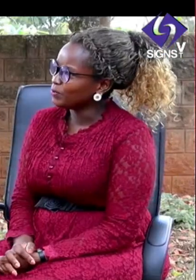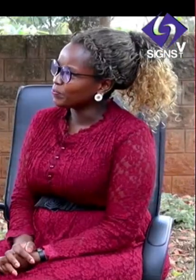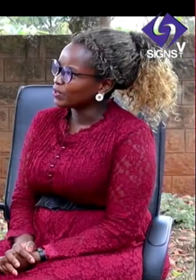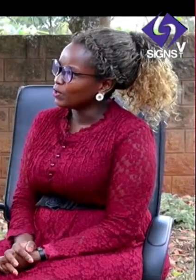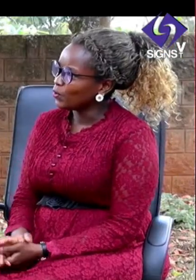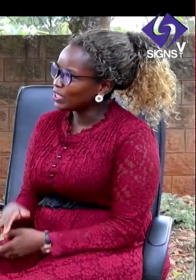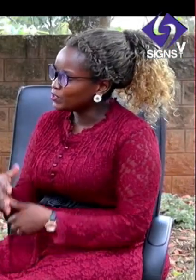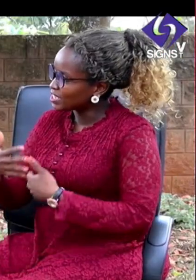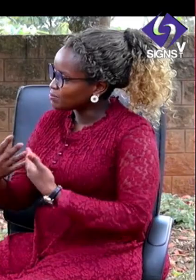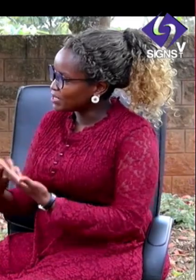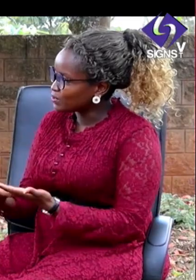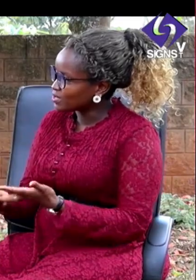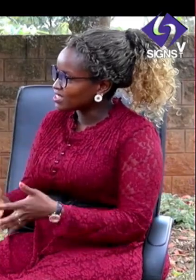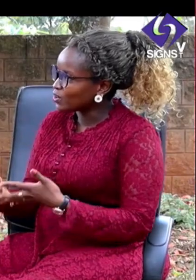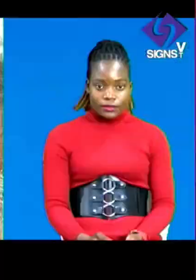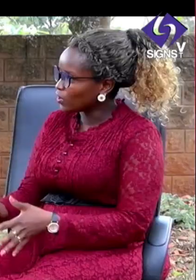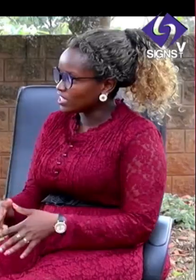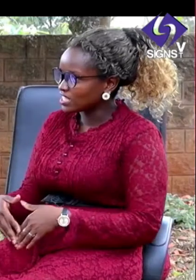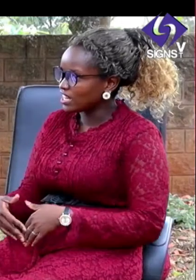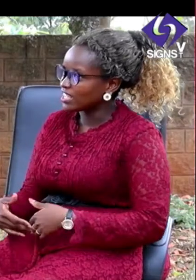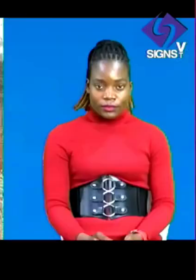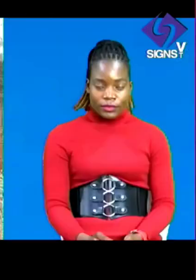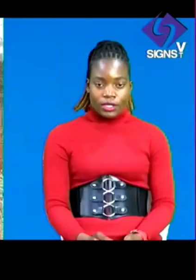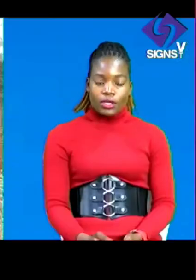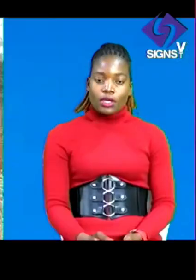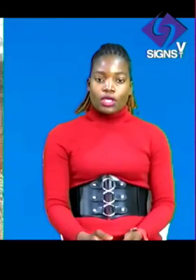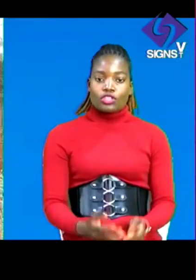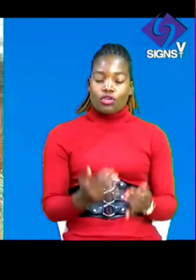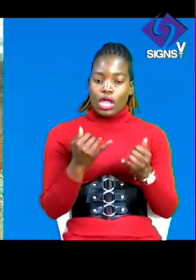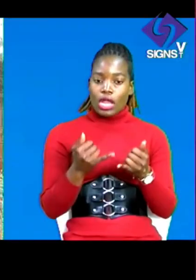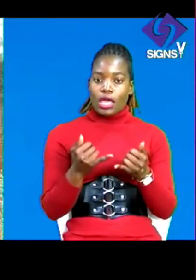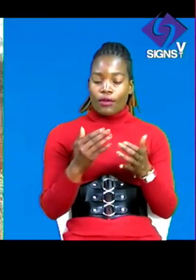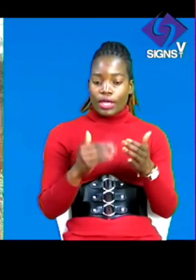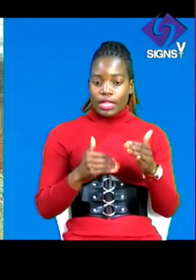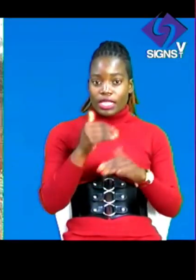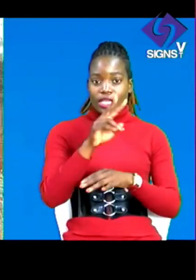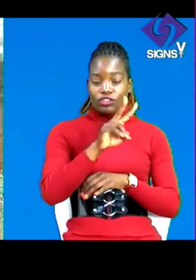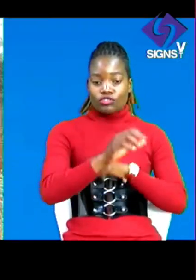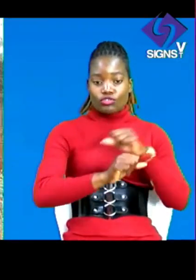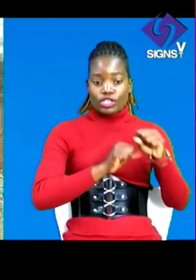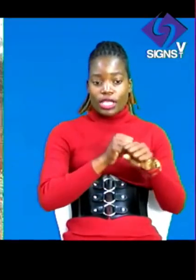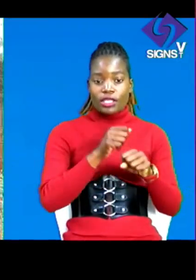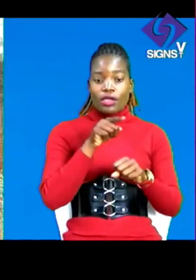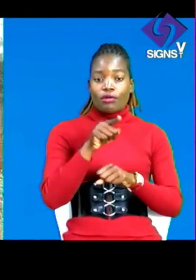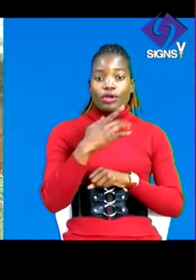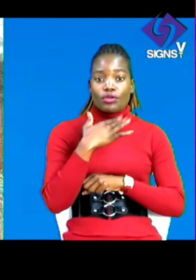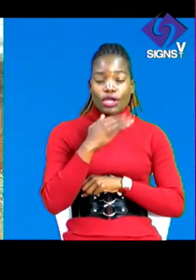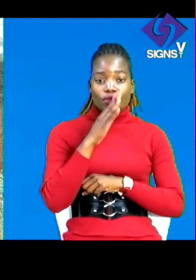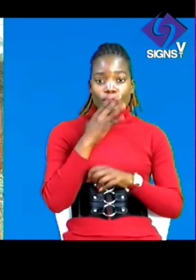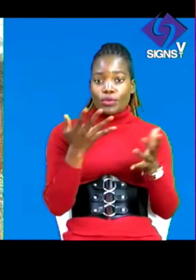And so, where do you expect to see Collins, like in 2 years' time?